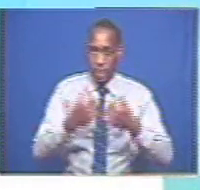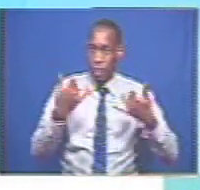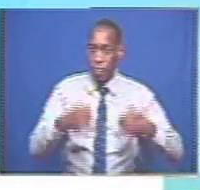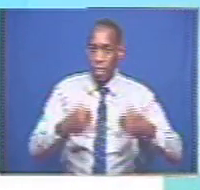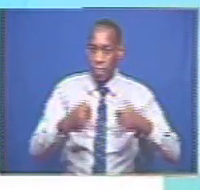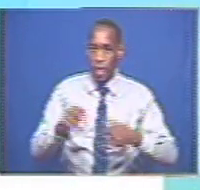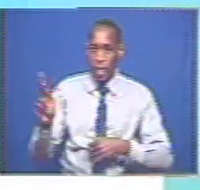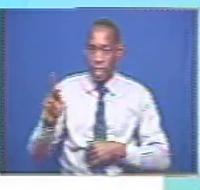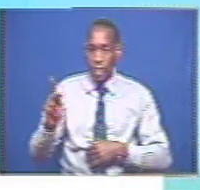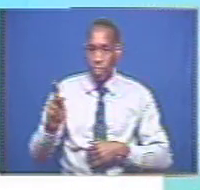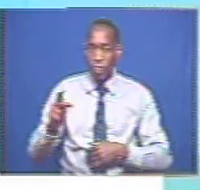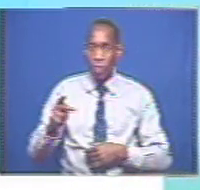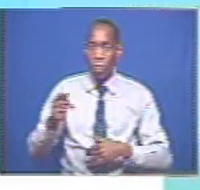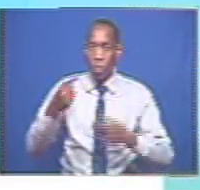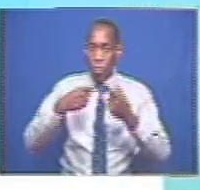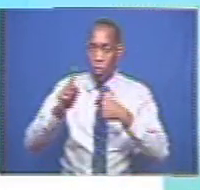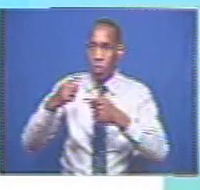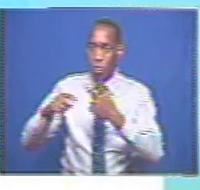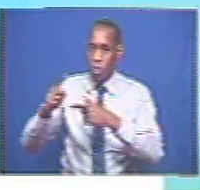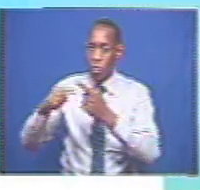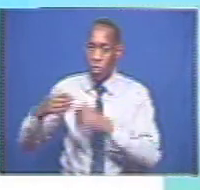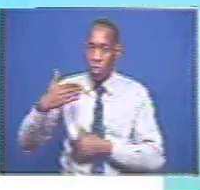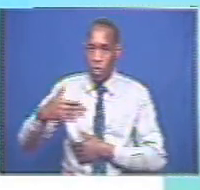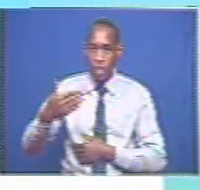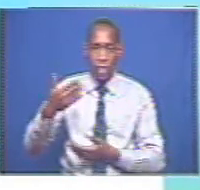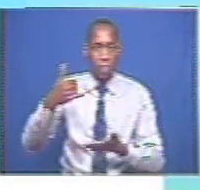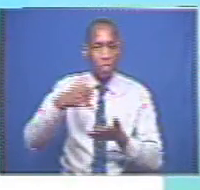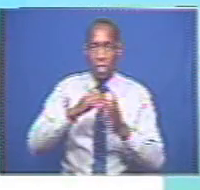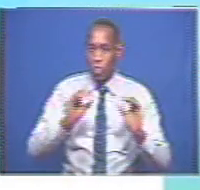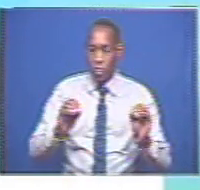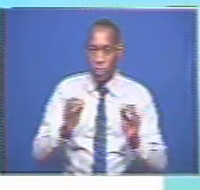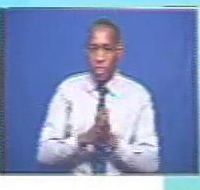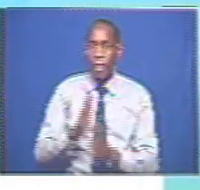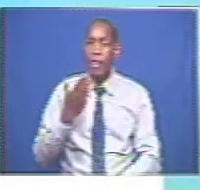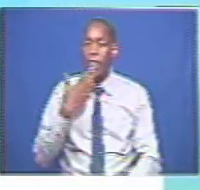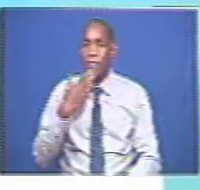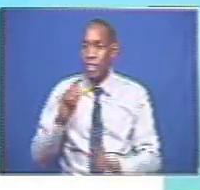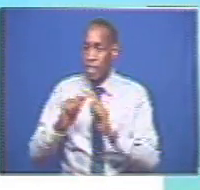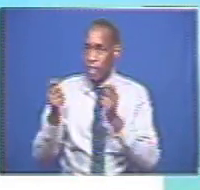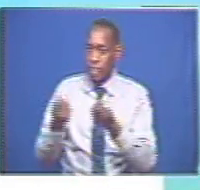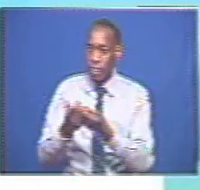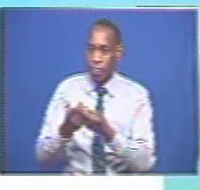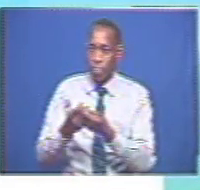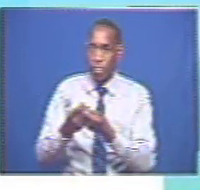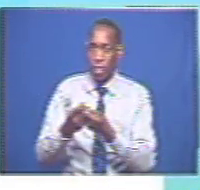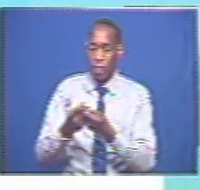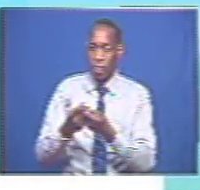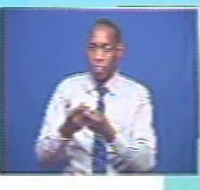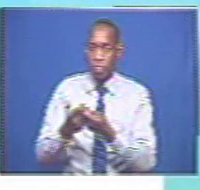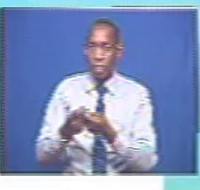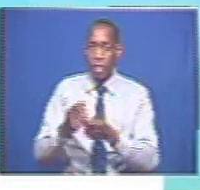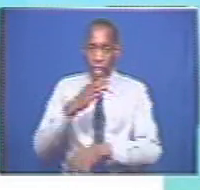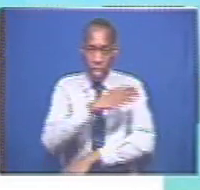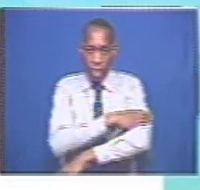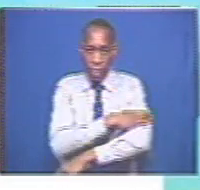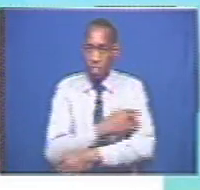Medi Kagere has been there and they have won them consistently. He is not there. And then the FC Leopards side, Duncan Otieno, the main captain,